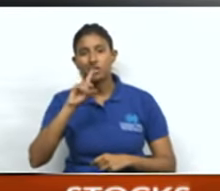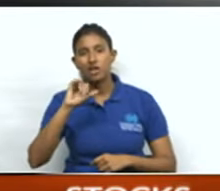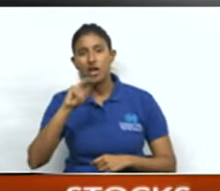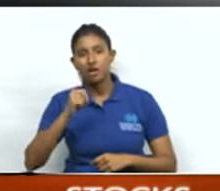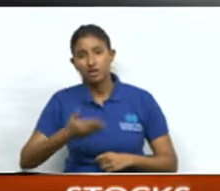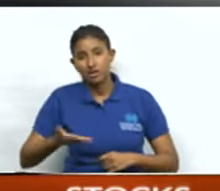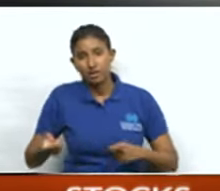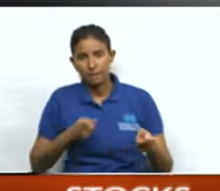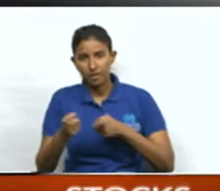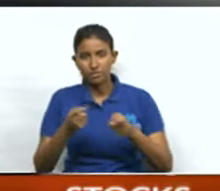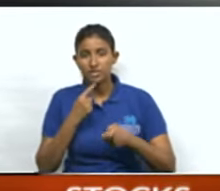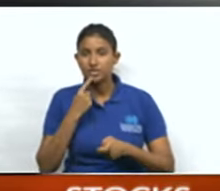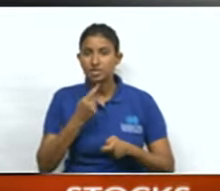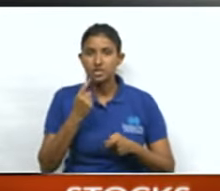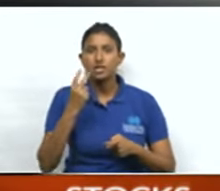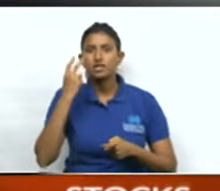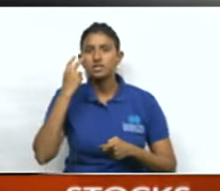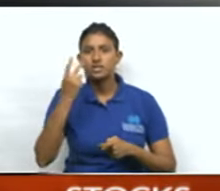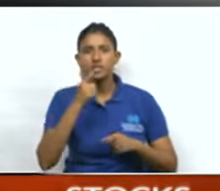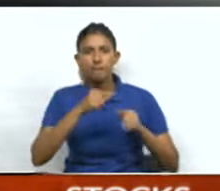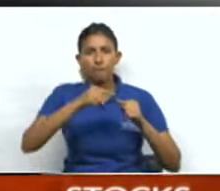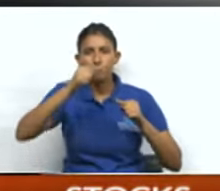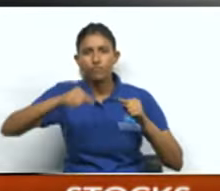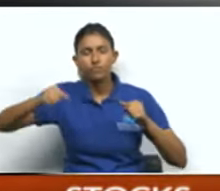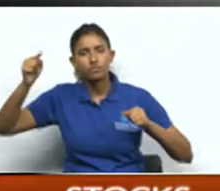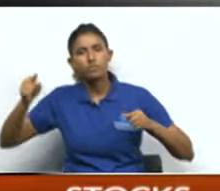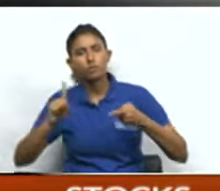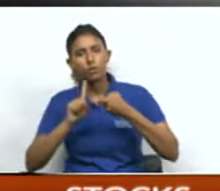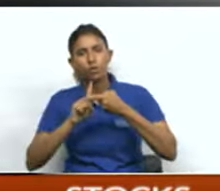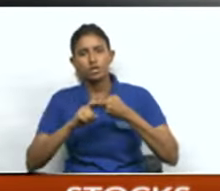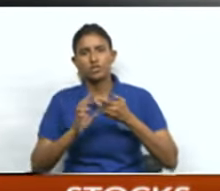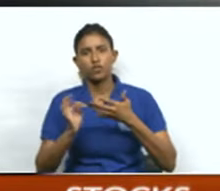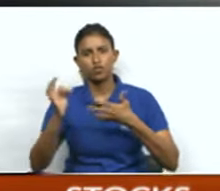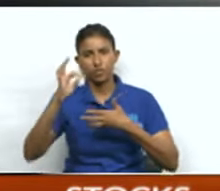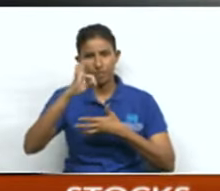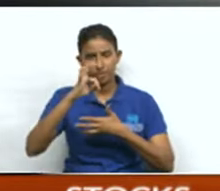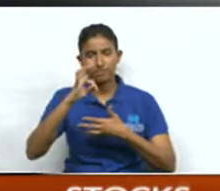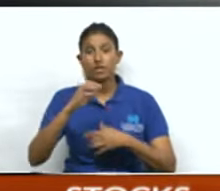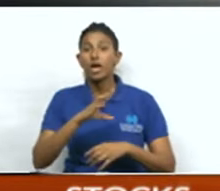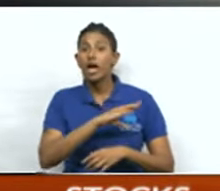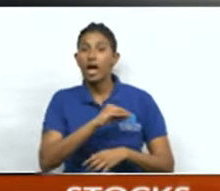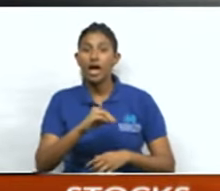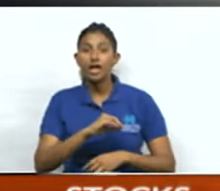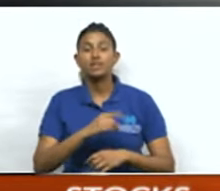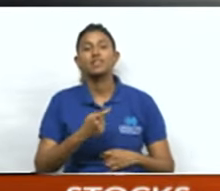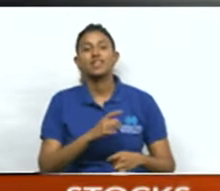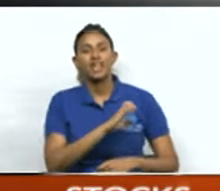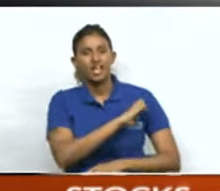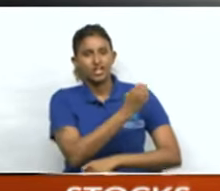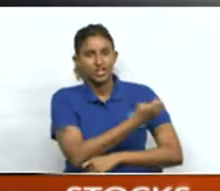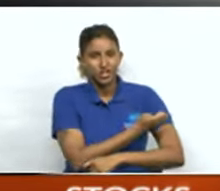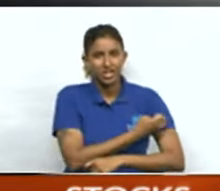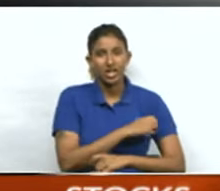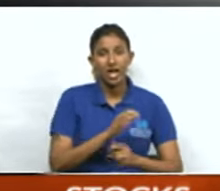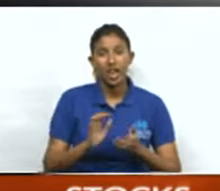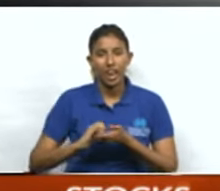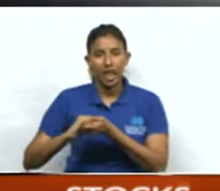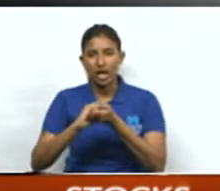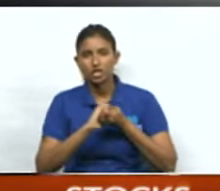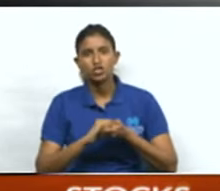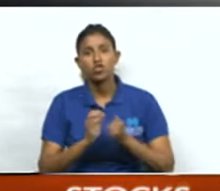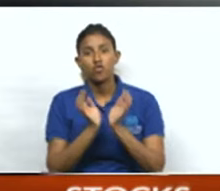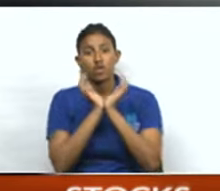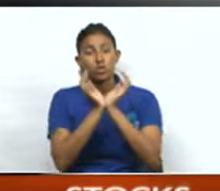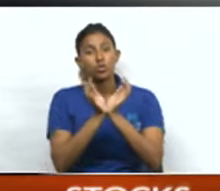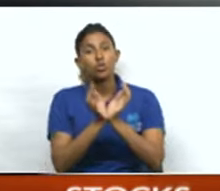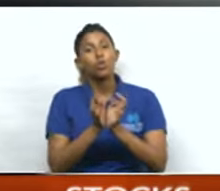positive investment trends developing across the Caribbean. Also, the Guaymé Energy Alliance Credit Union is also hoping to build on its